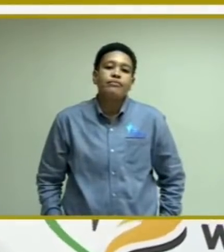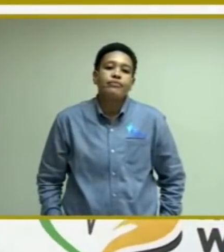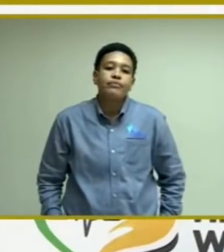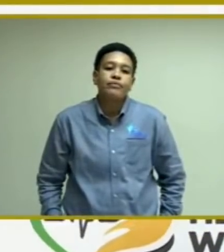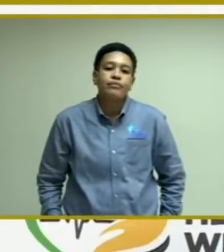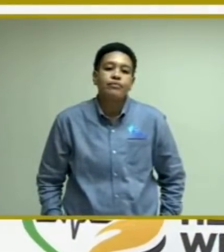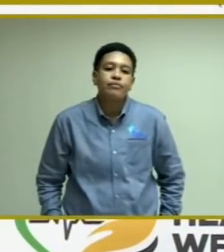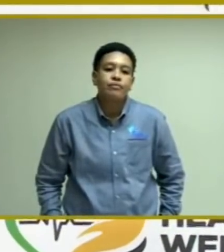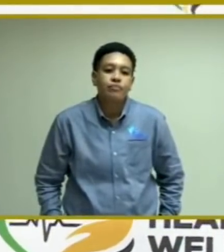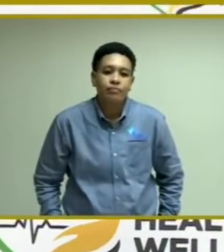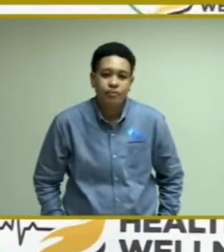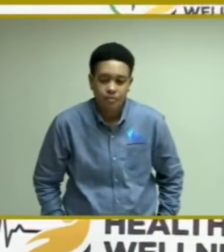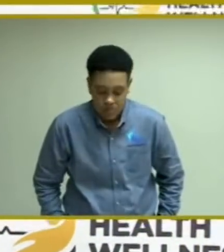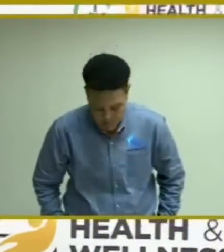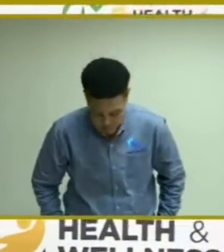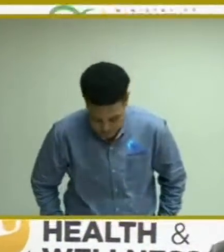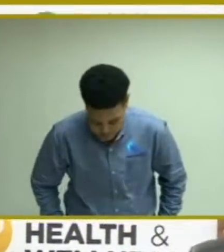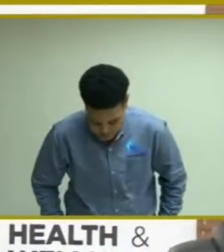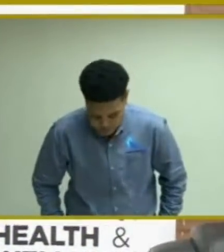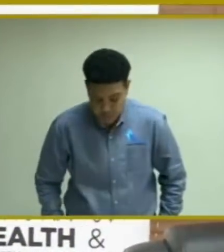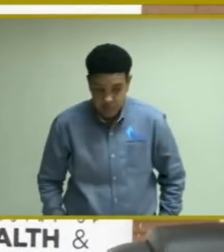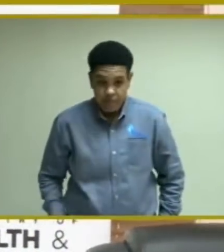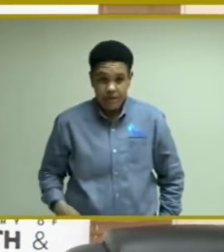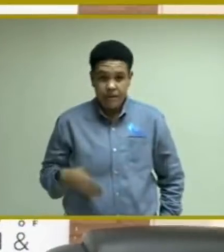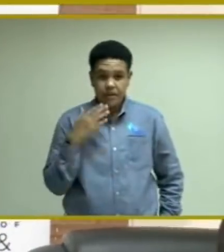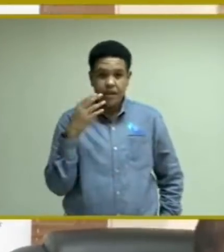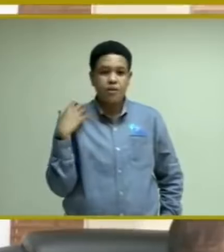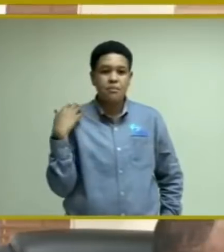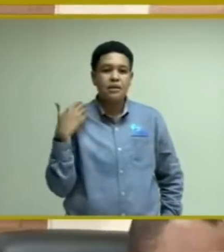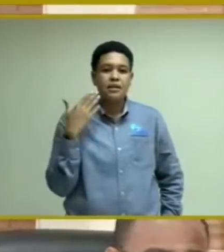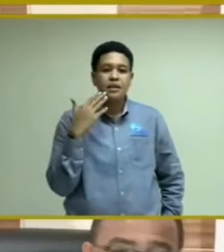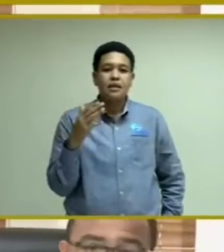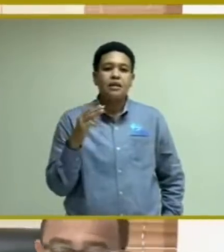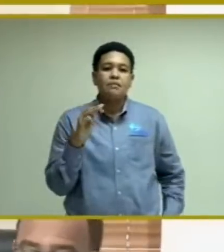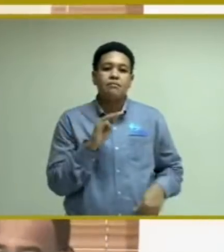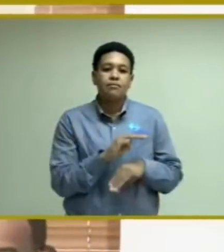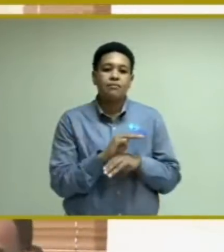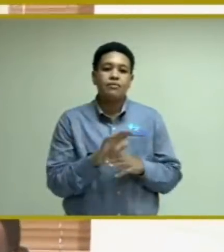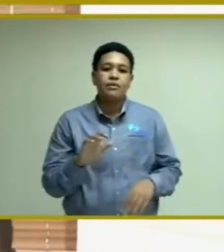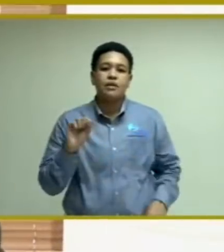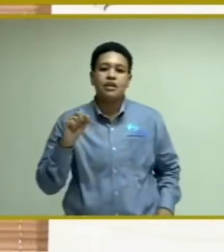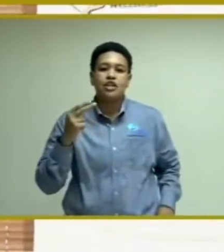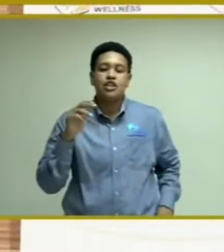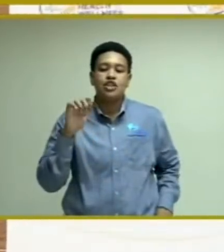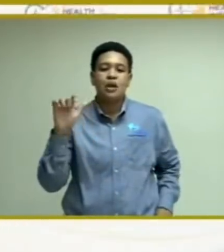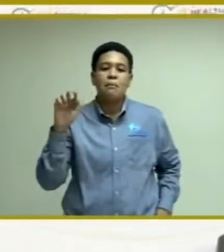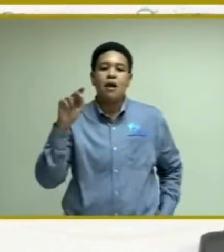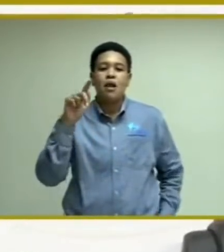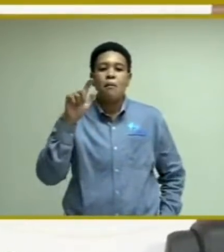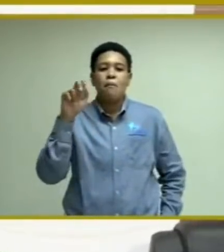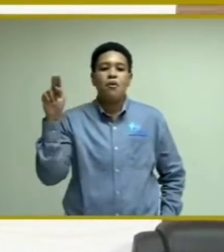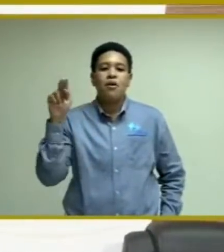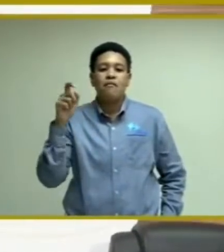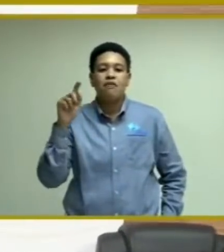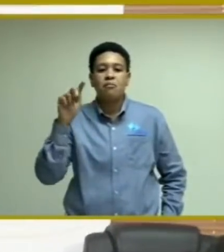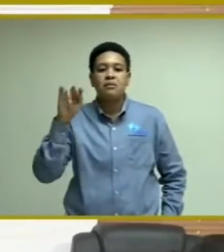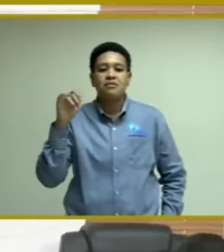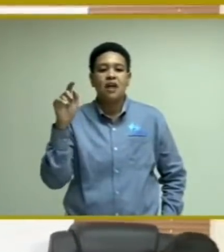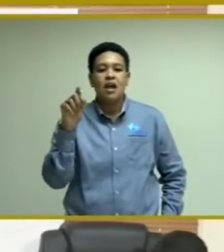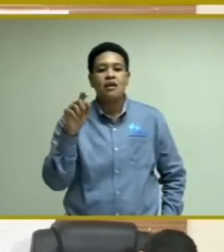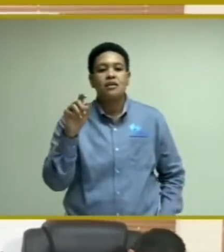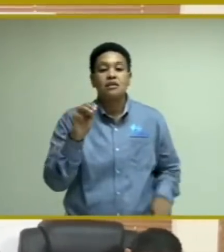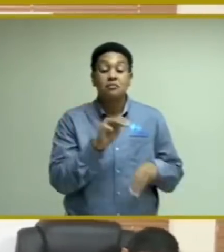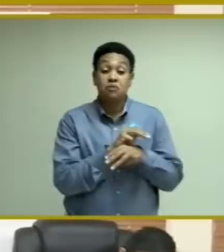Thank you very much. PS, thank you, Minister. So Shamila Pullen from TVJ is asking, is the ministry looking at just one way